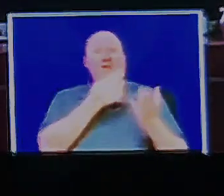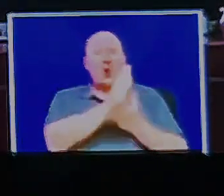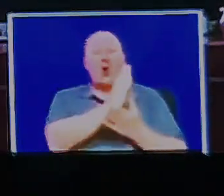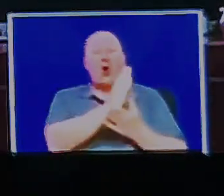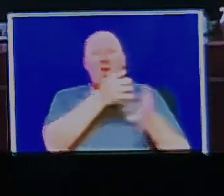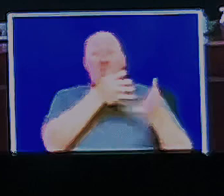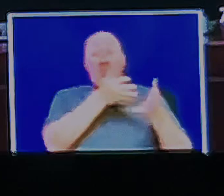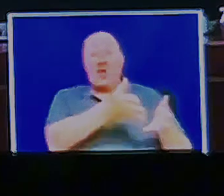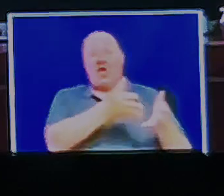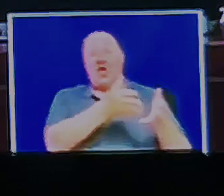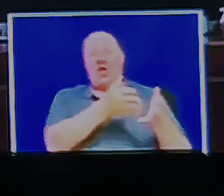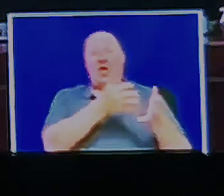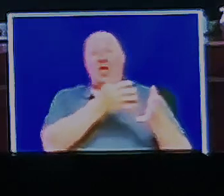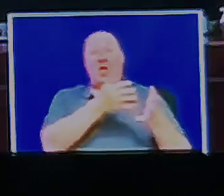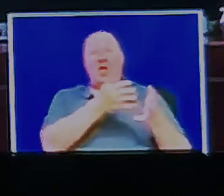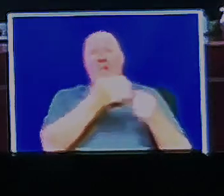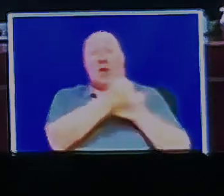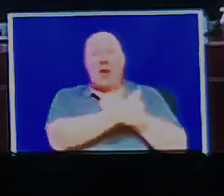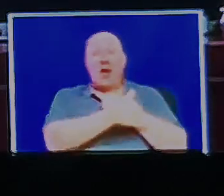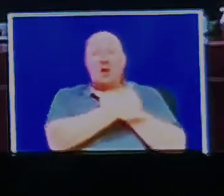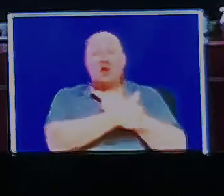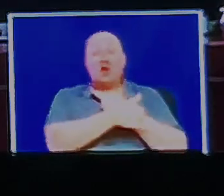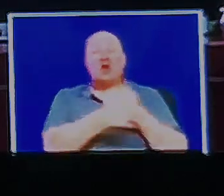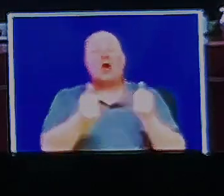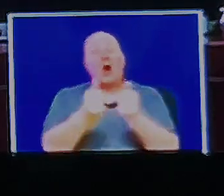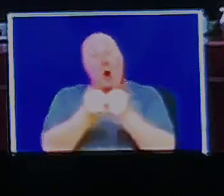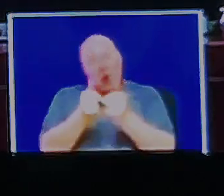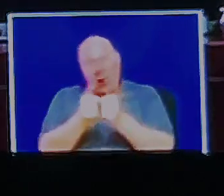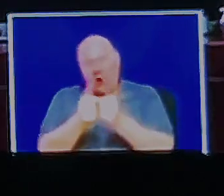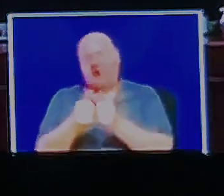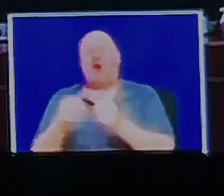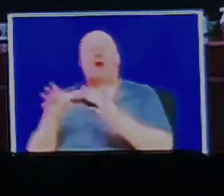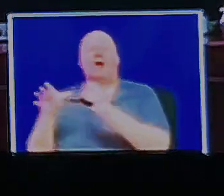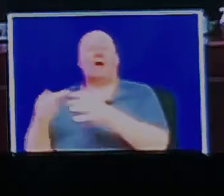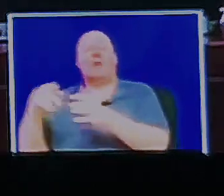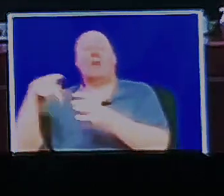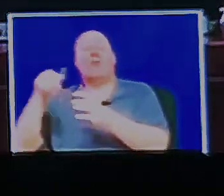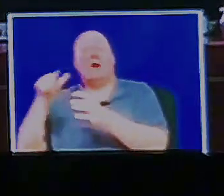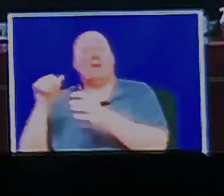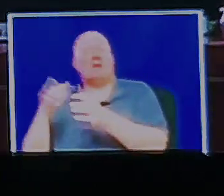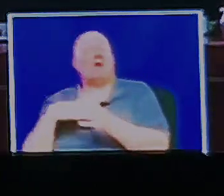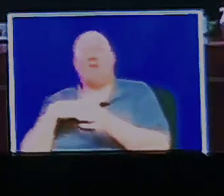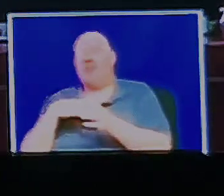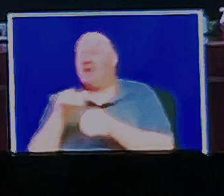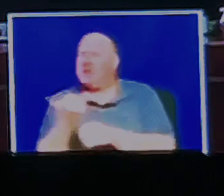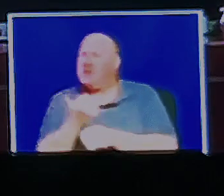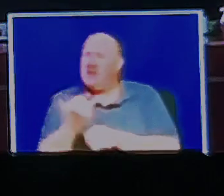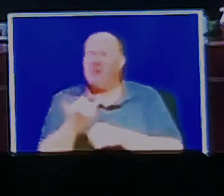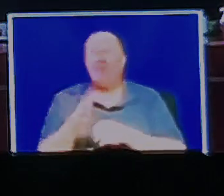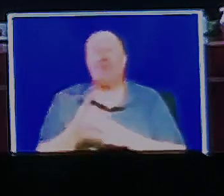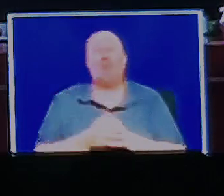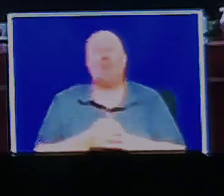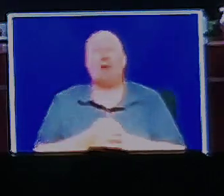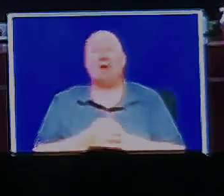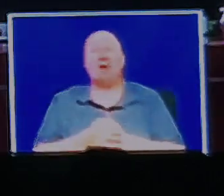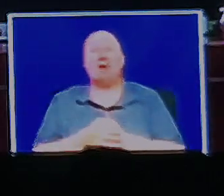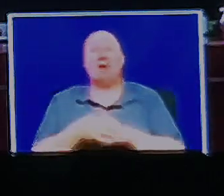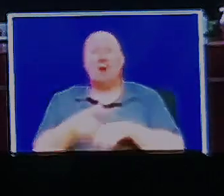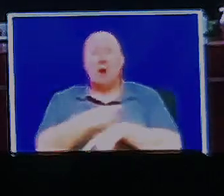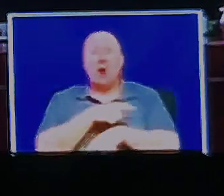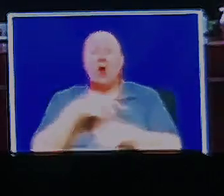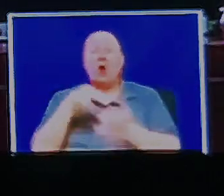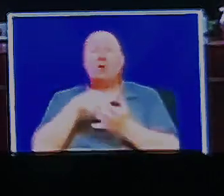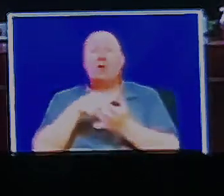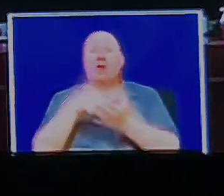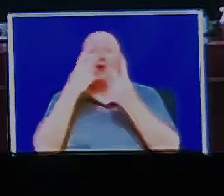a state alongside a state of Palestine. This has been the long-standing